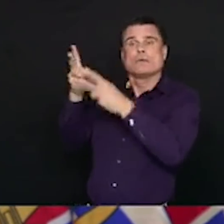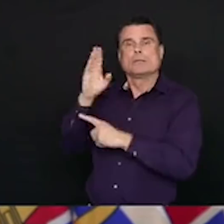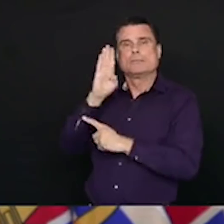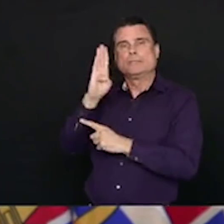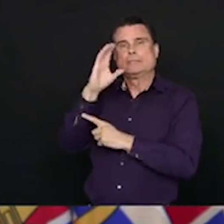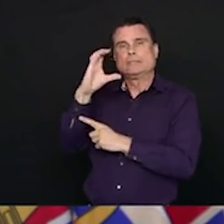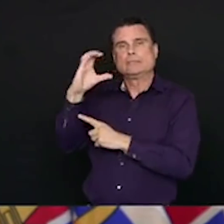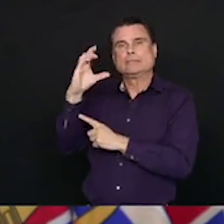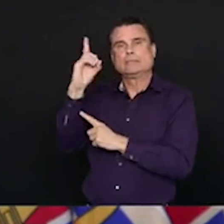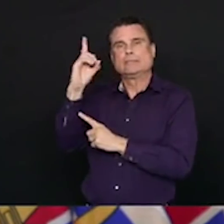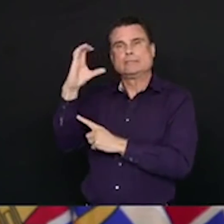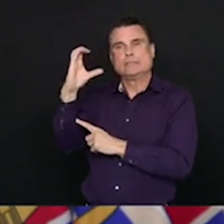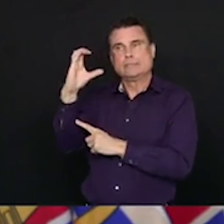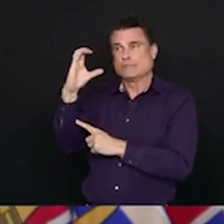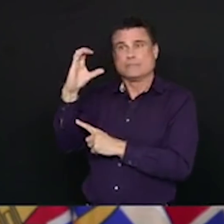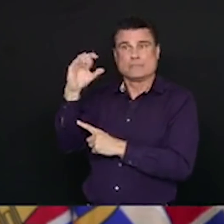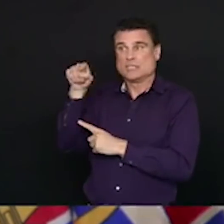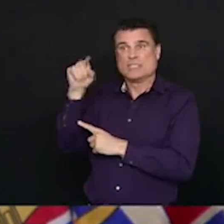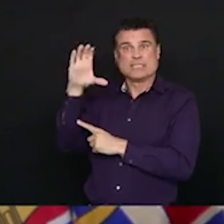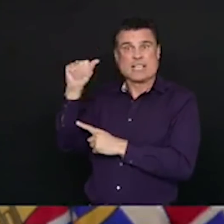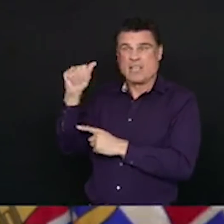well.